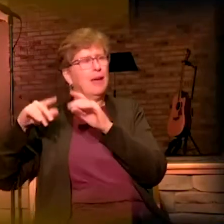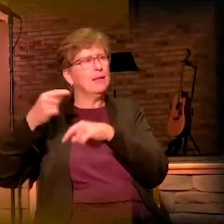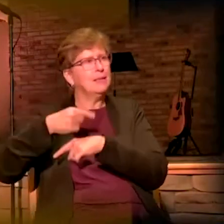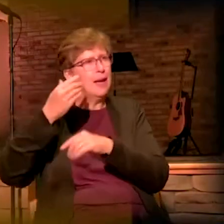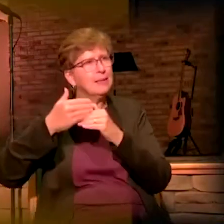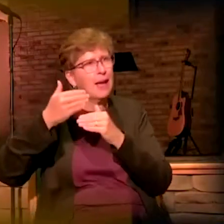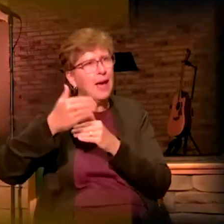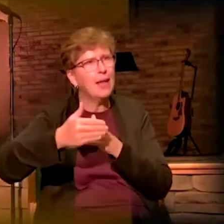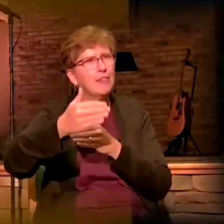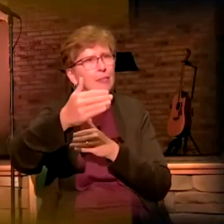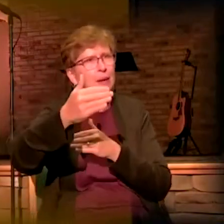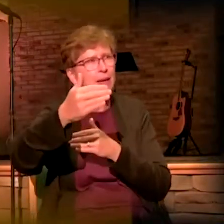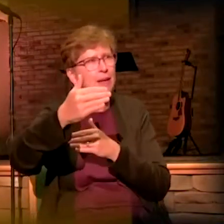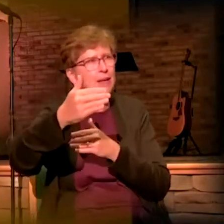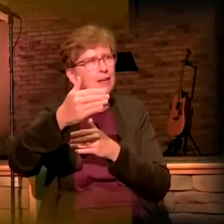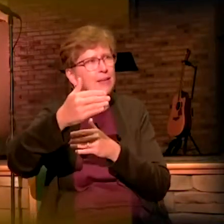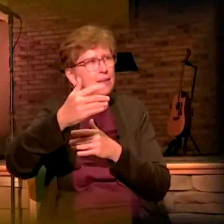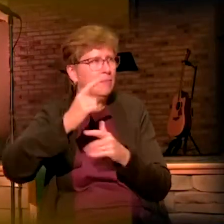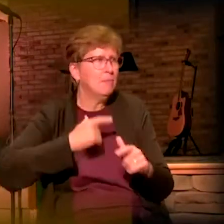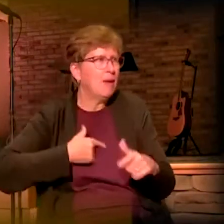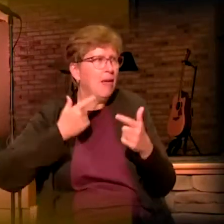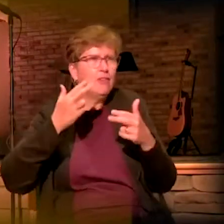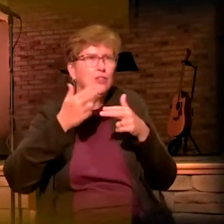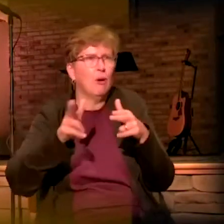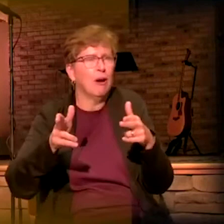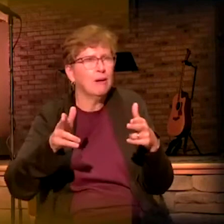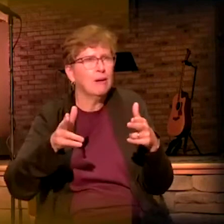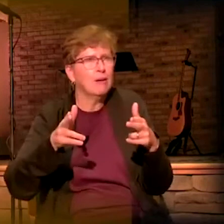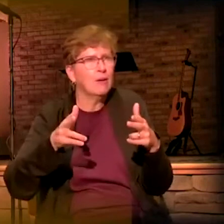will I do with those remaining days?